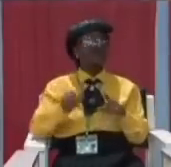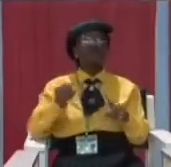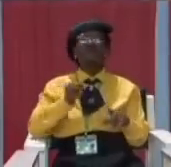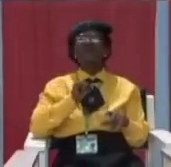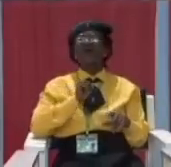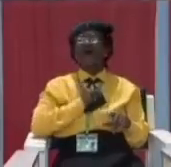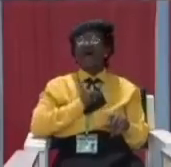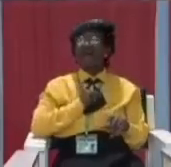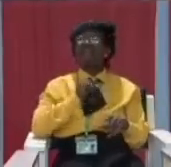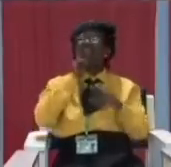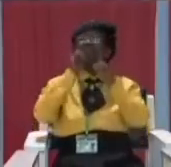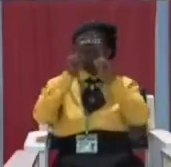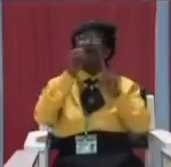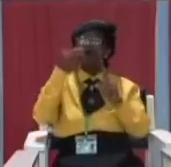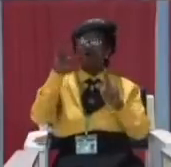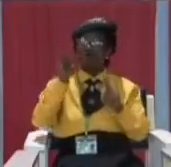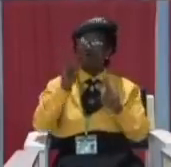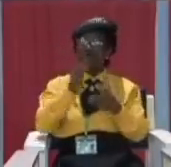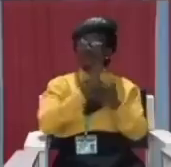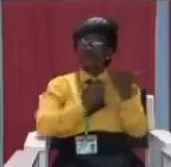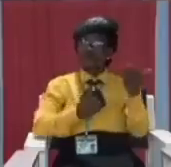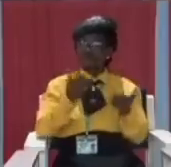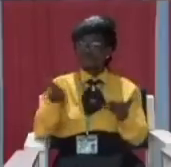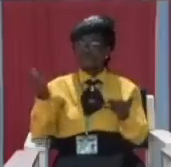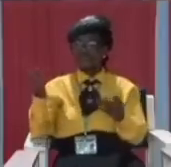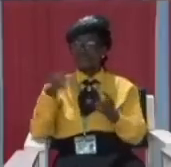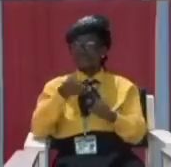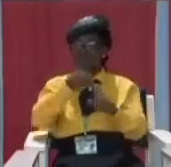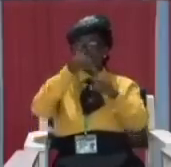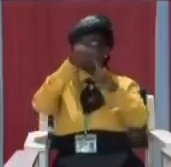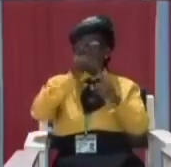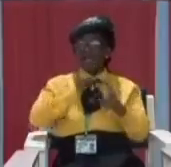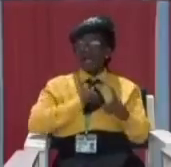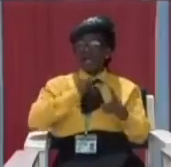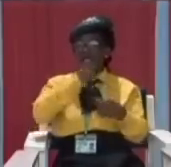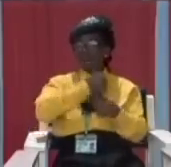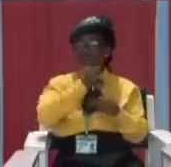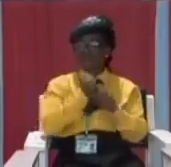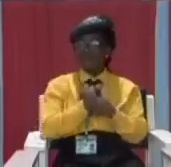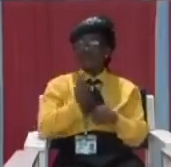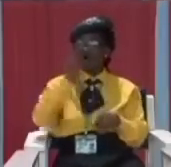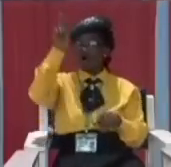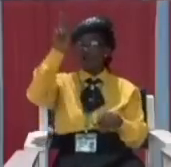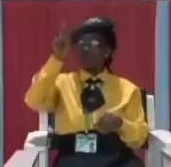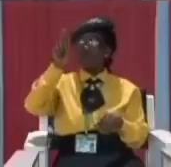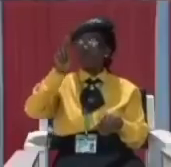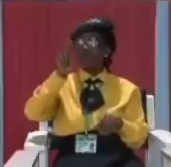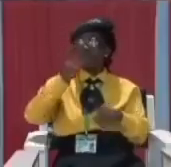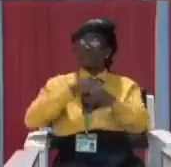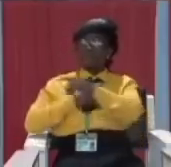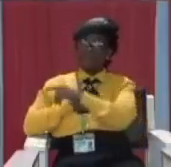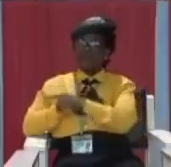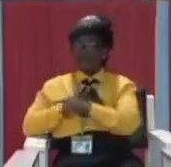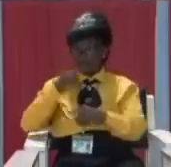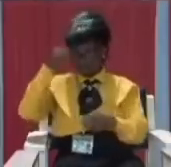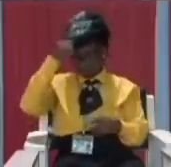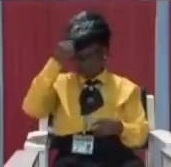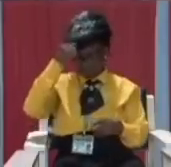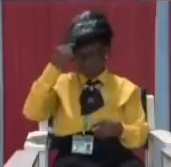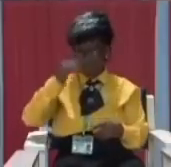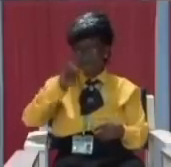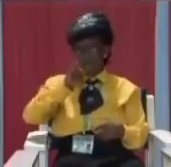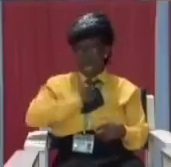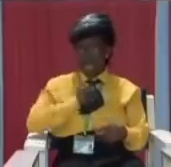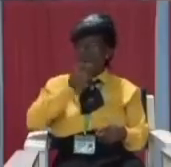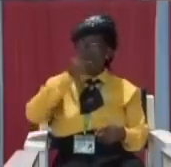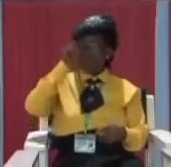something special. I made up my mind, I must see this man before I go back to Africa. They told